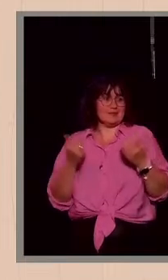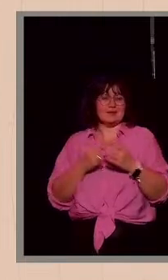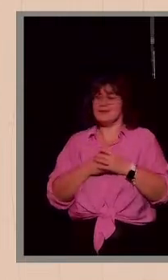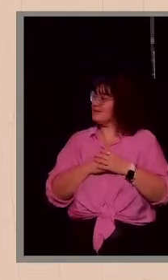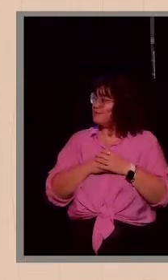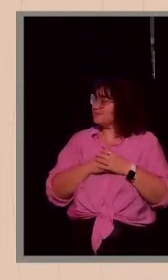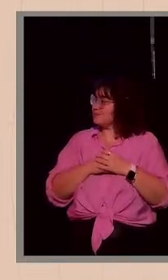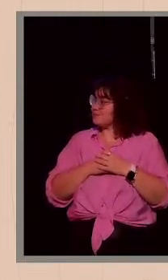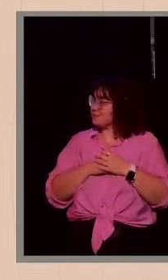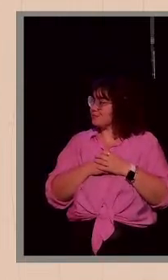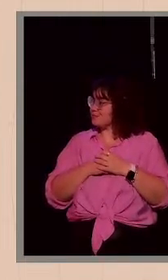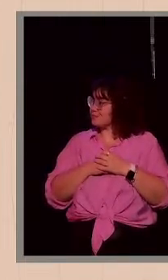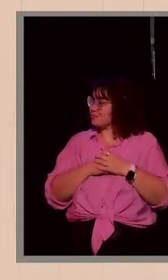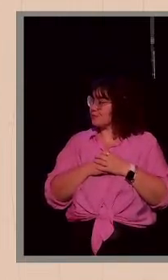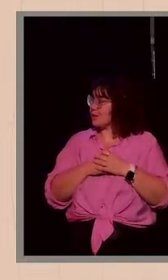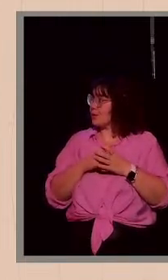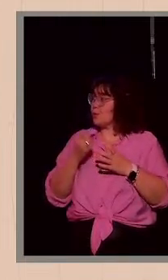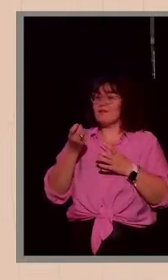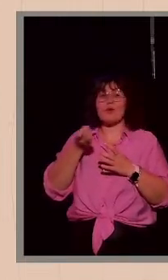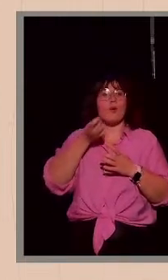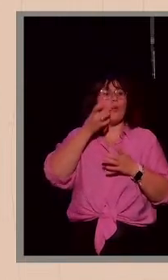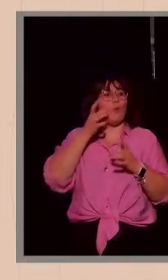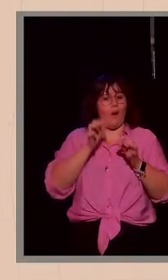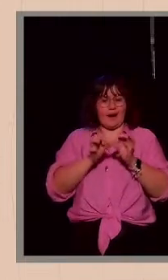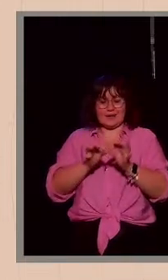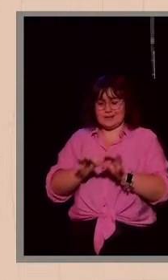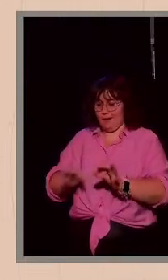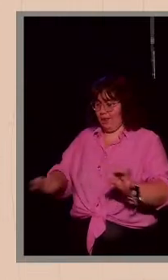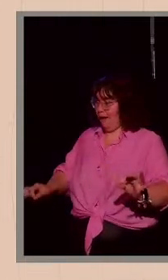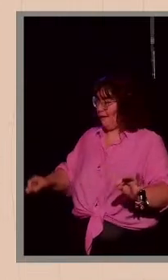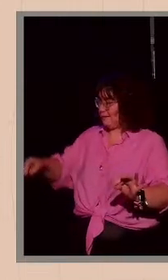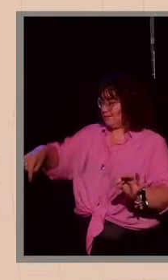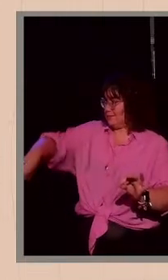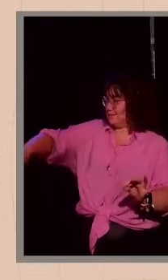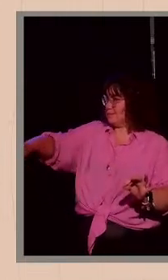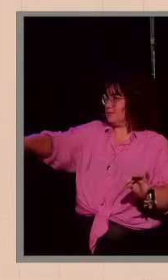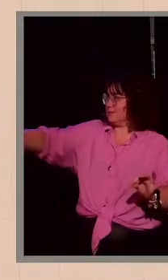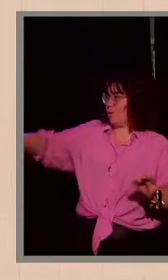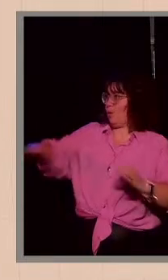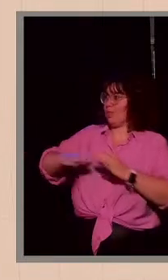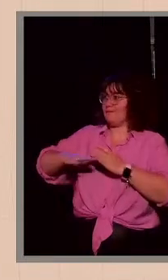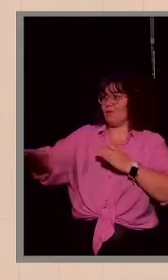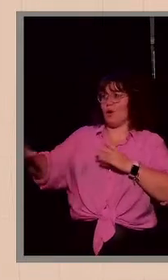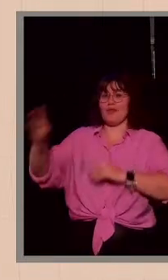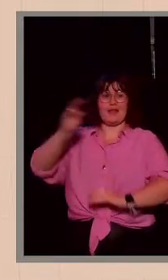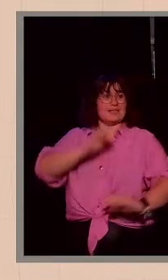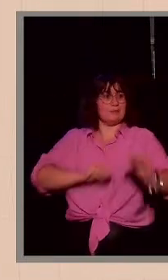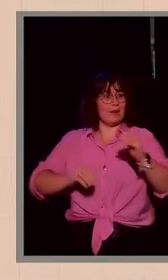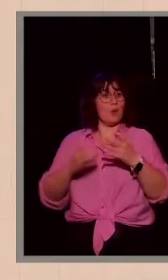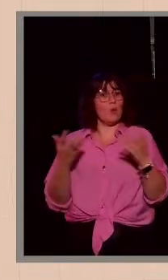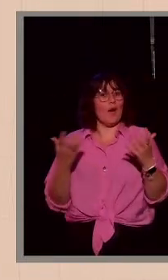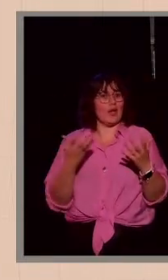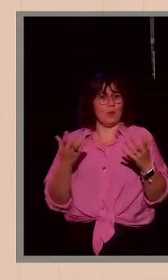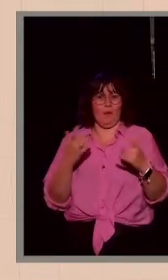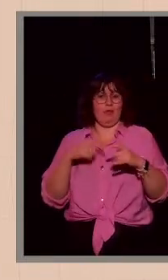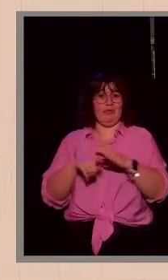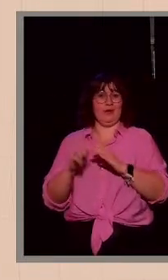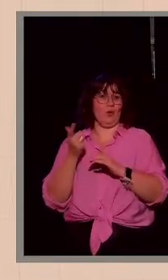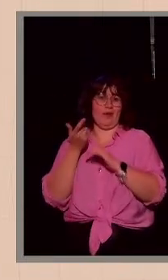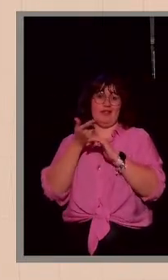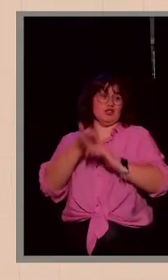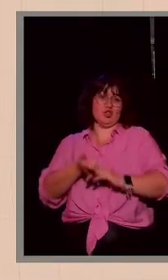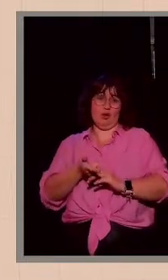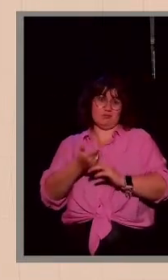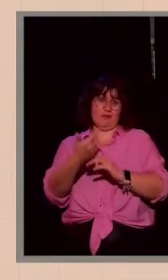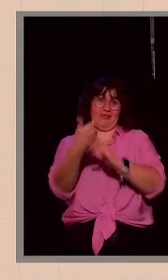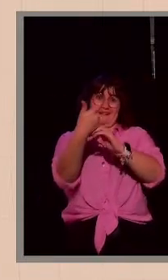The dotted white LX lines on the floor depict where you are and are not in shot for the live stream, so that